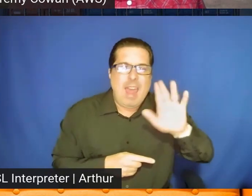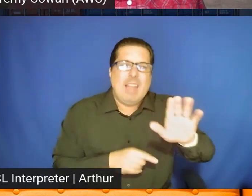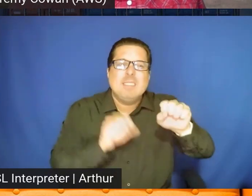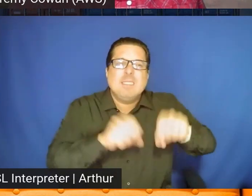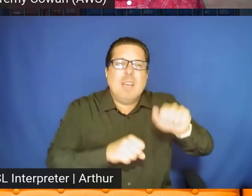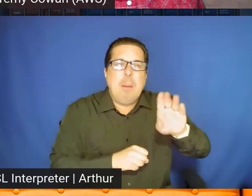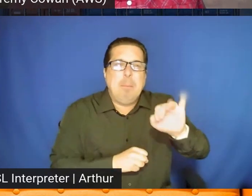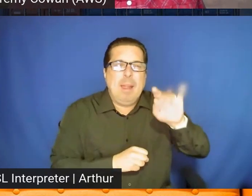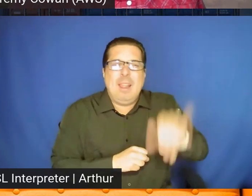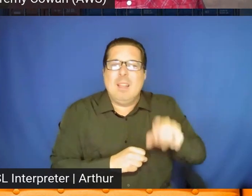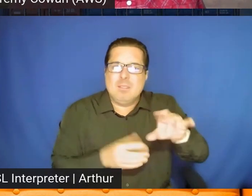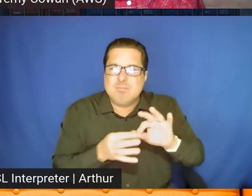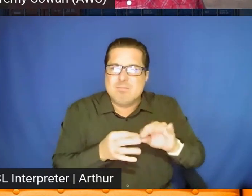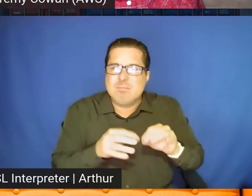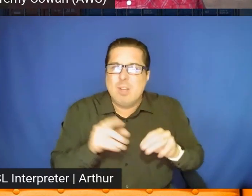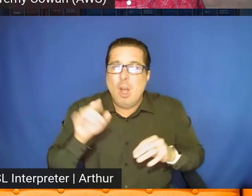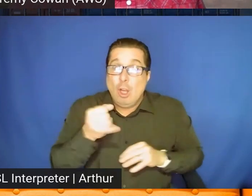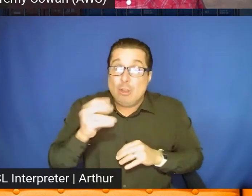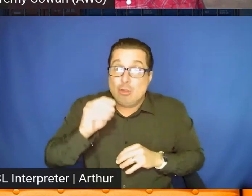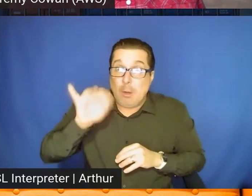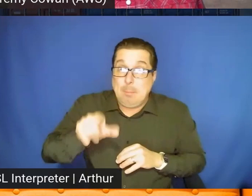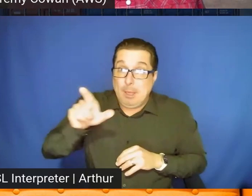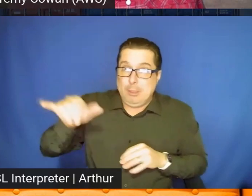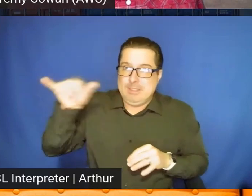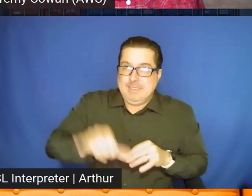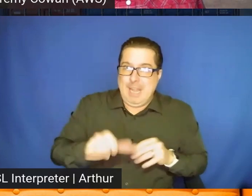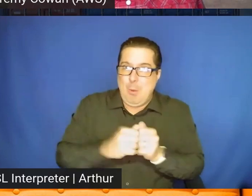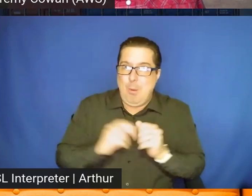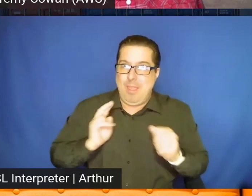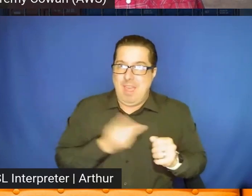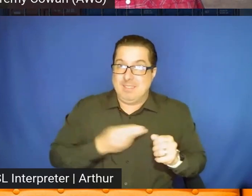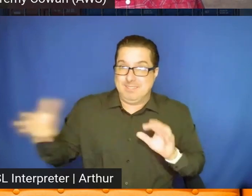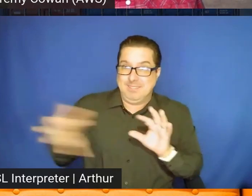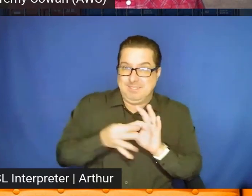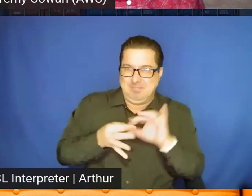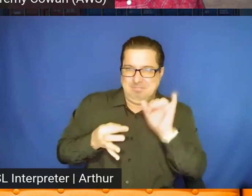and Sheetal and Jeremy are staying with us. So we're just going to add one more to the couch, and we will be right